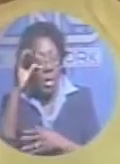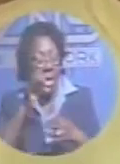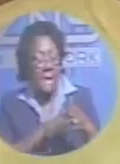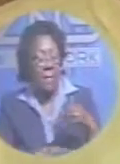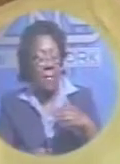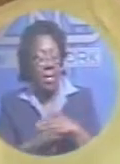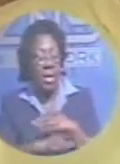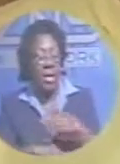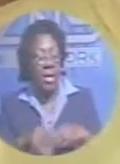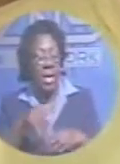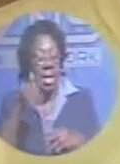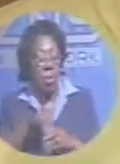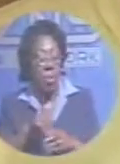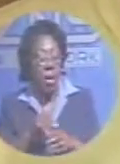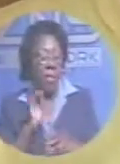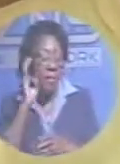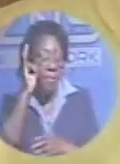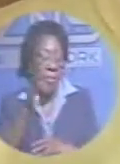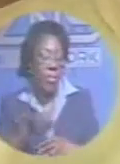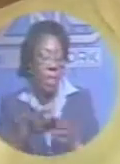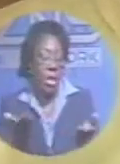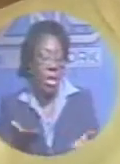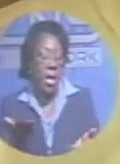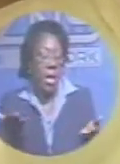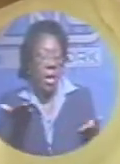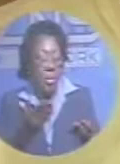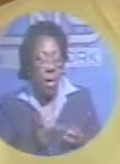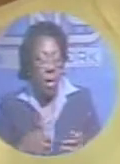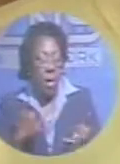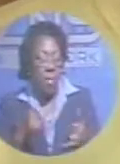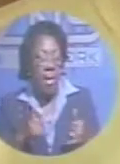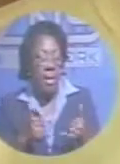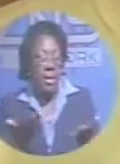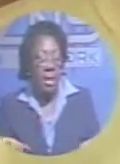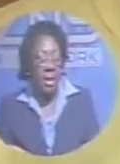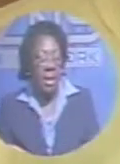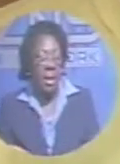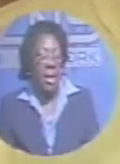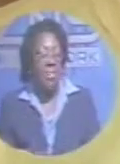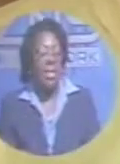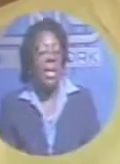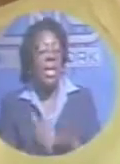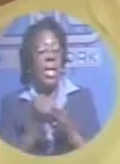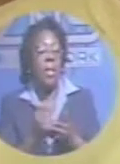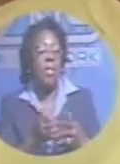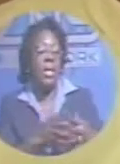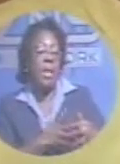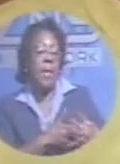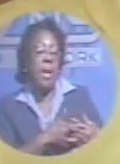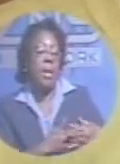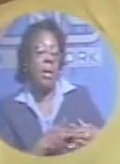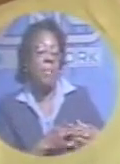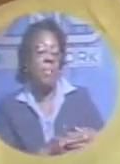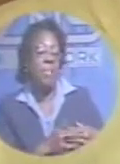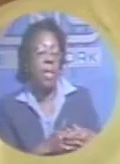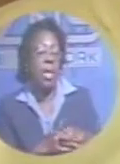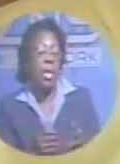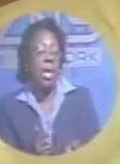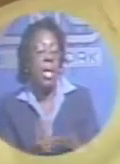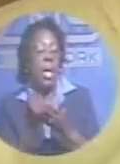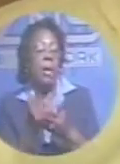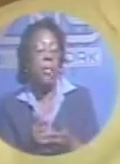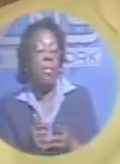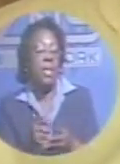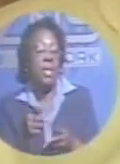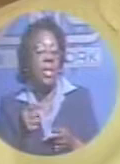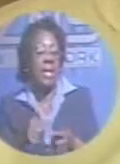him getting involved more in the future here and bringing more NFL players down, maybe, you know, it can help with American football and help with the talent here to have